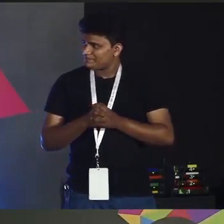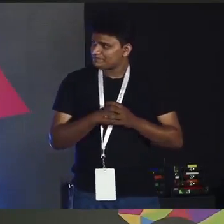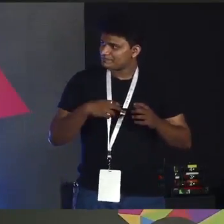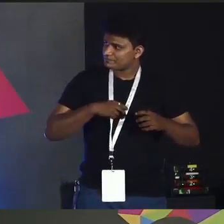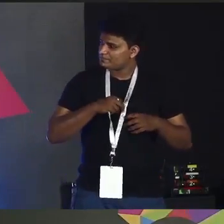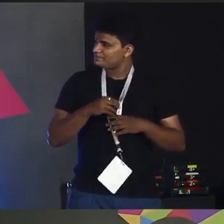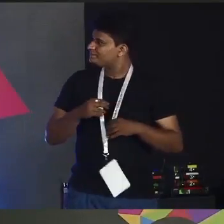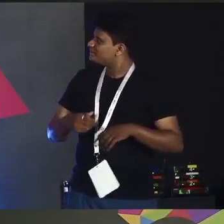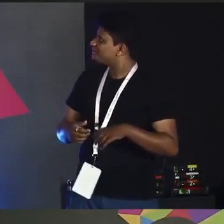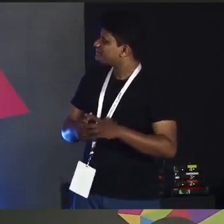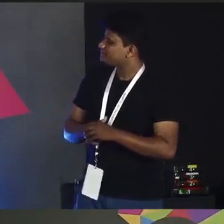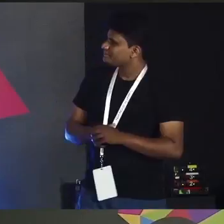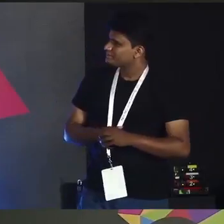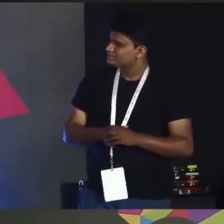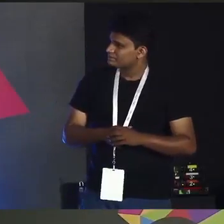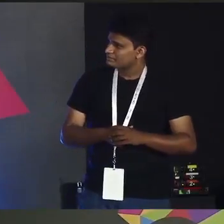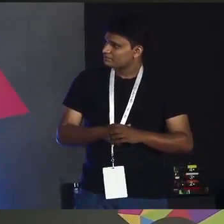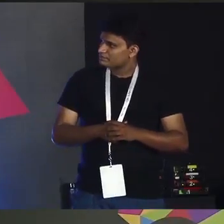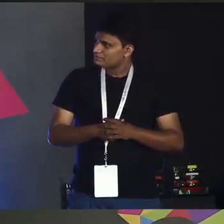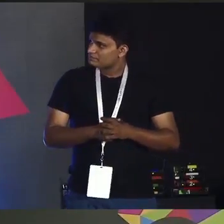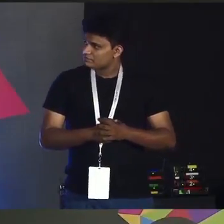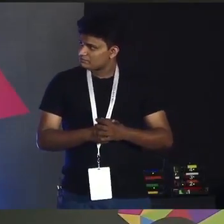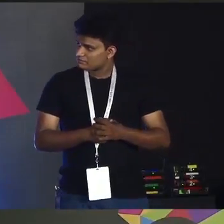live and other people survive.